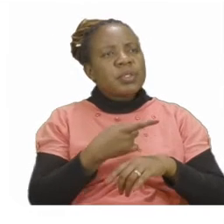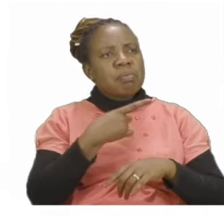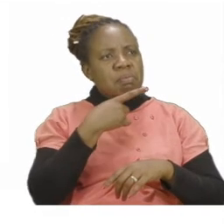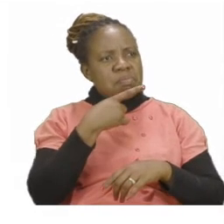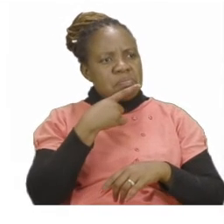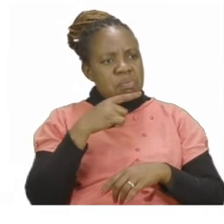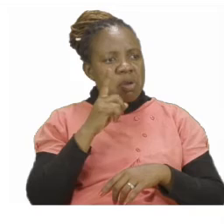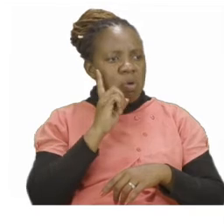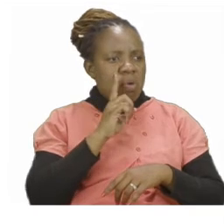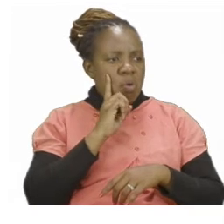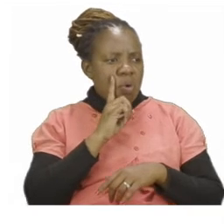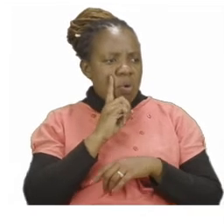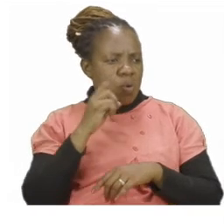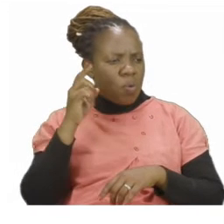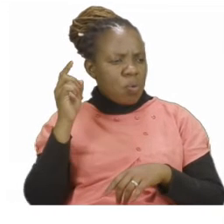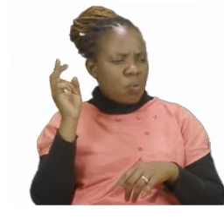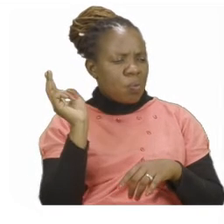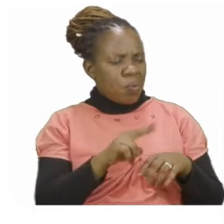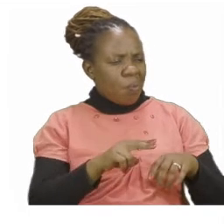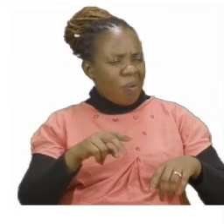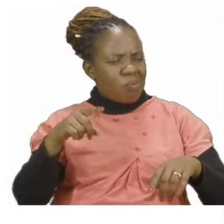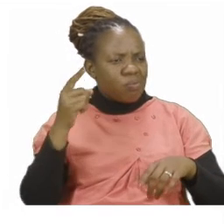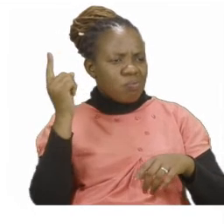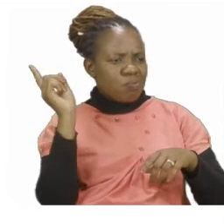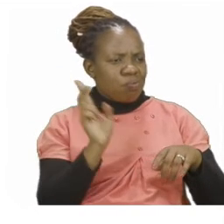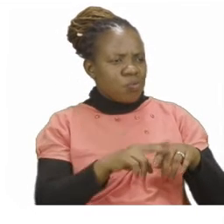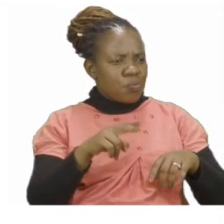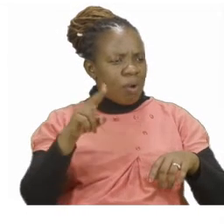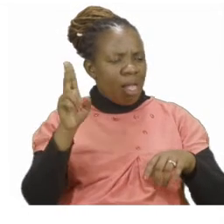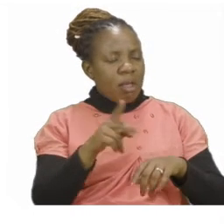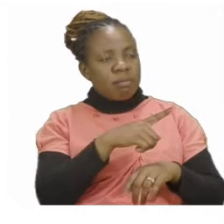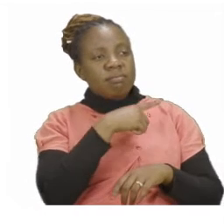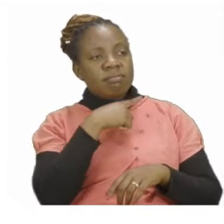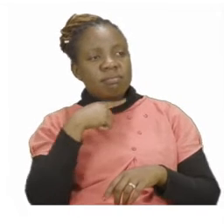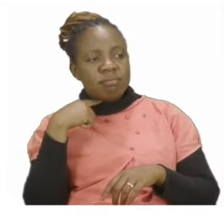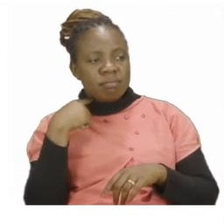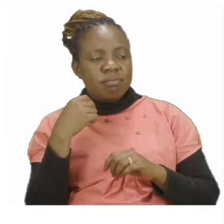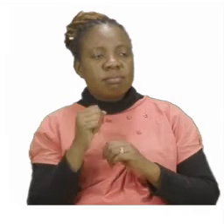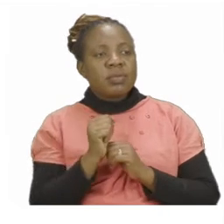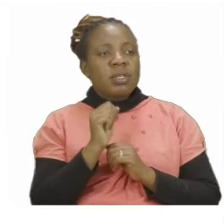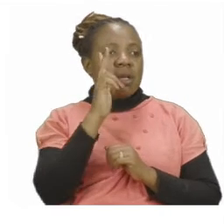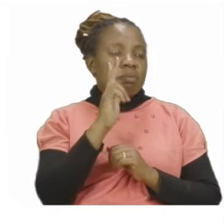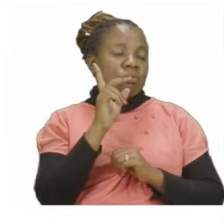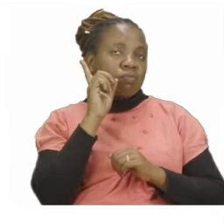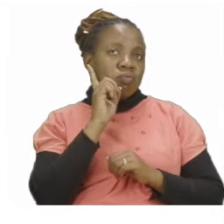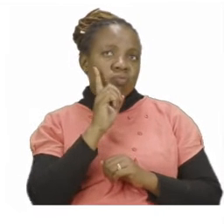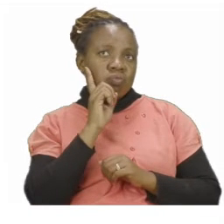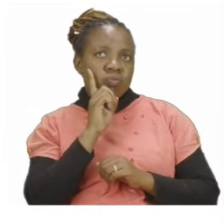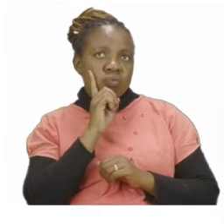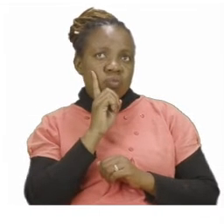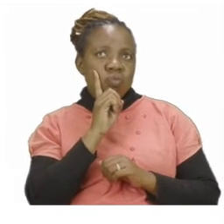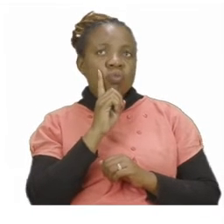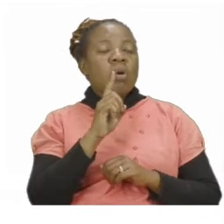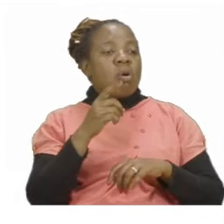wolf till it fell dead. The shepherd took the sheep back to the kraal and the